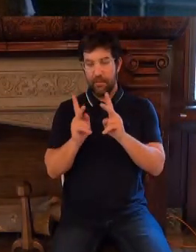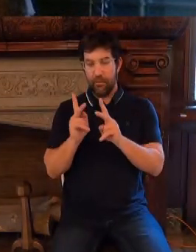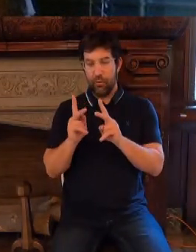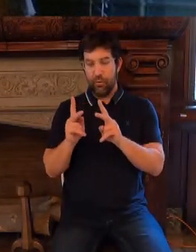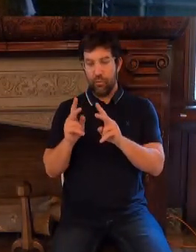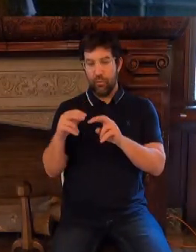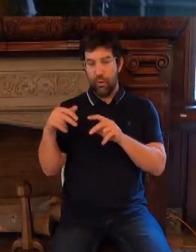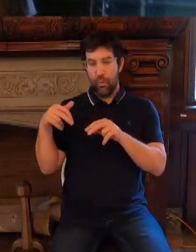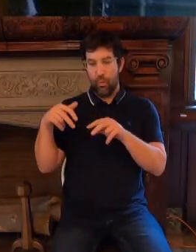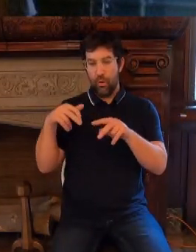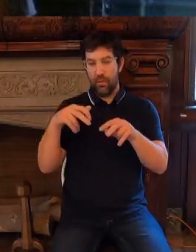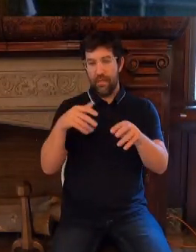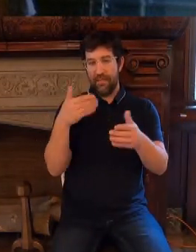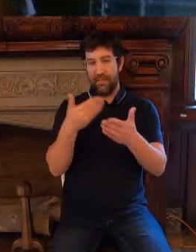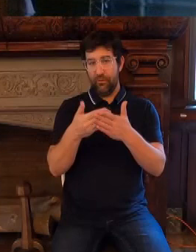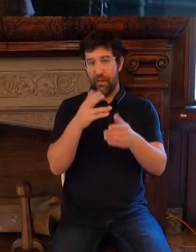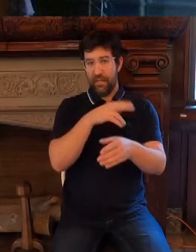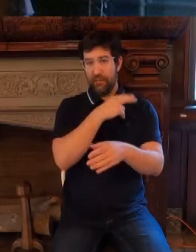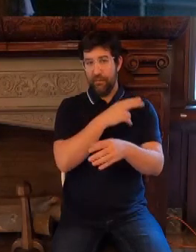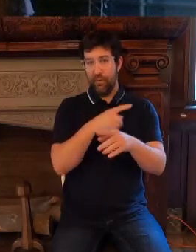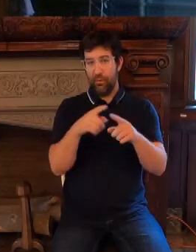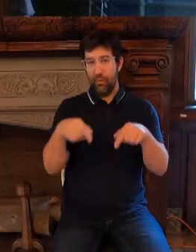crutches in their wheelchairs.